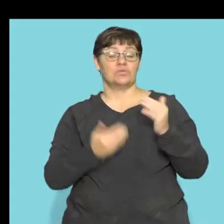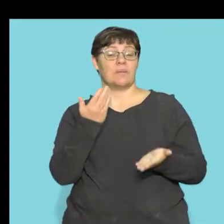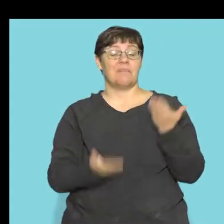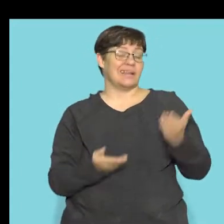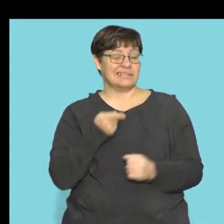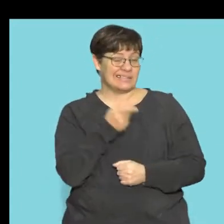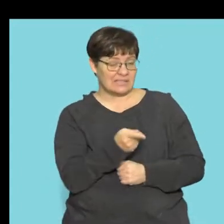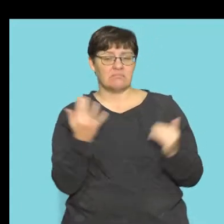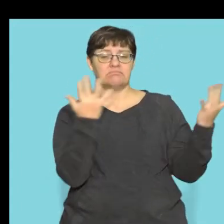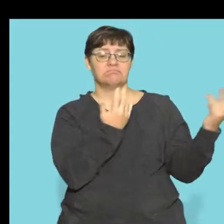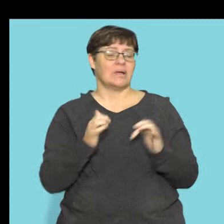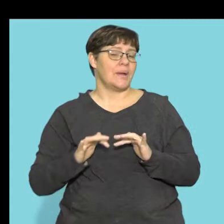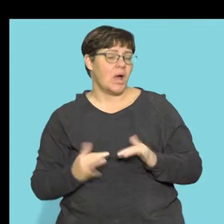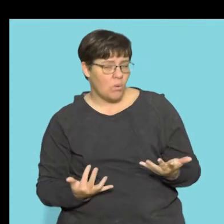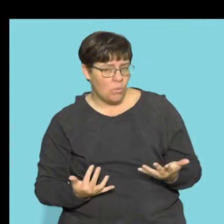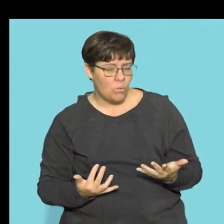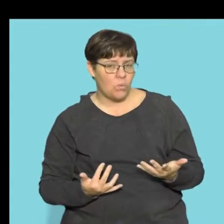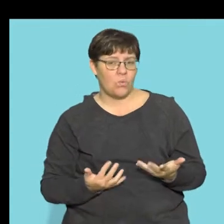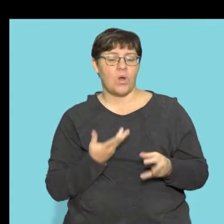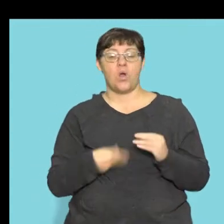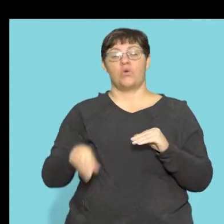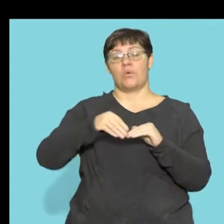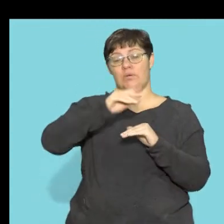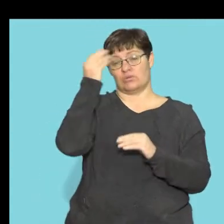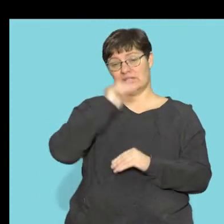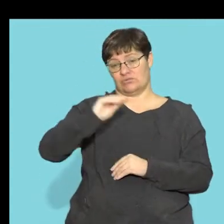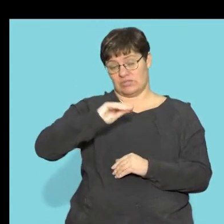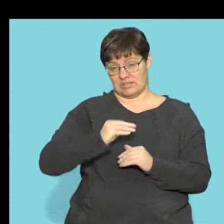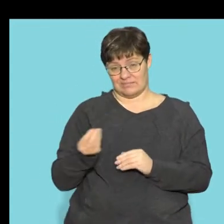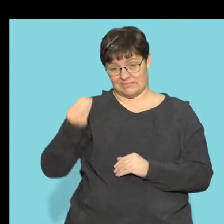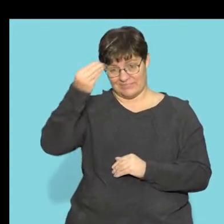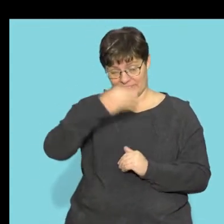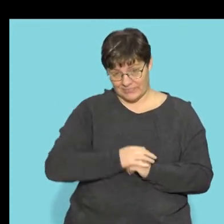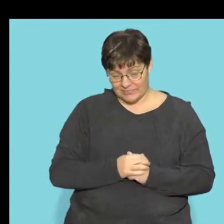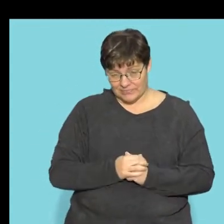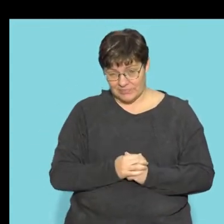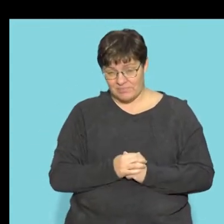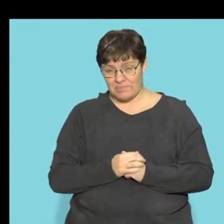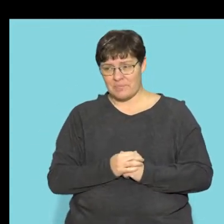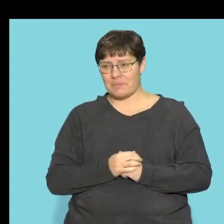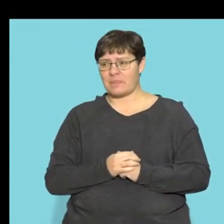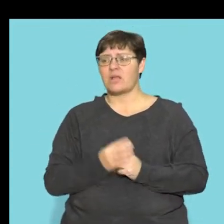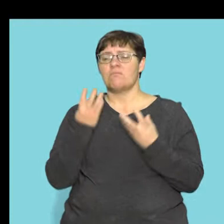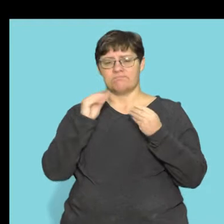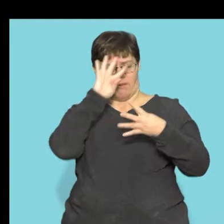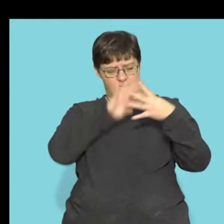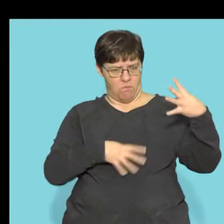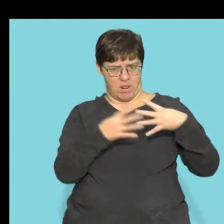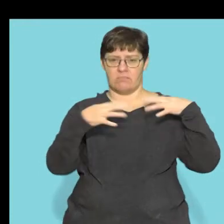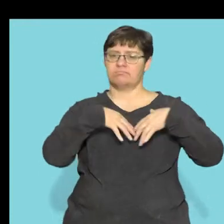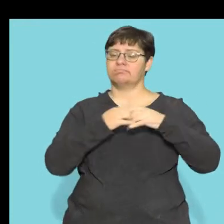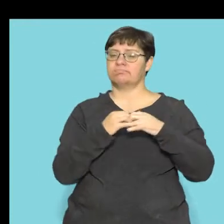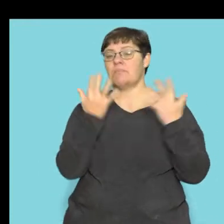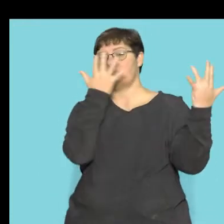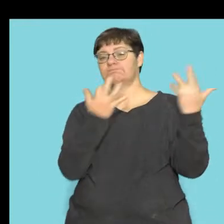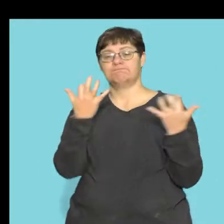loan is usually calculated using compound interest. Now we also have a formula to do this,